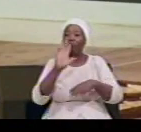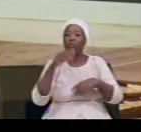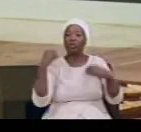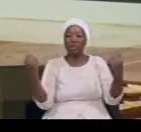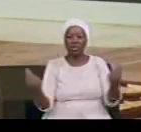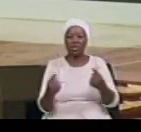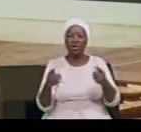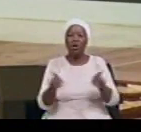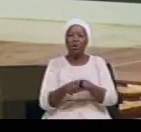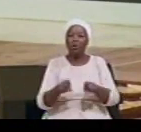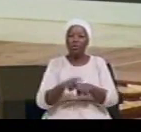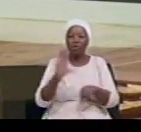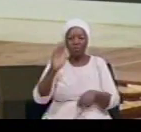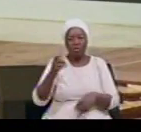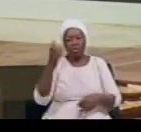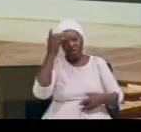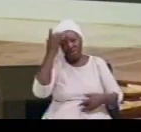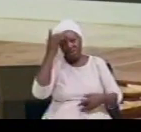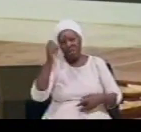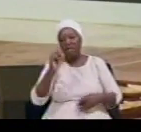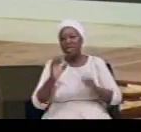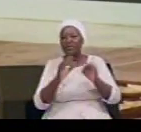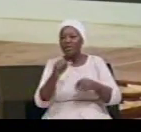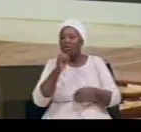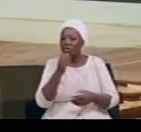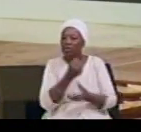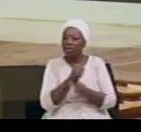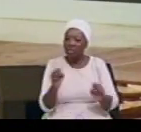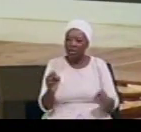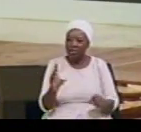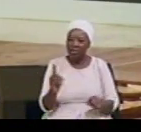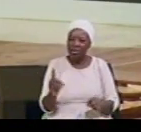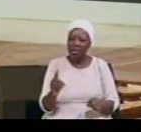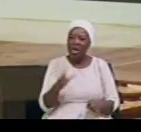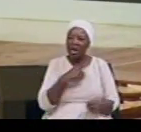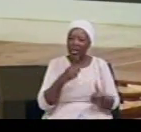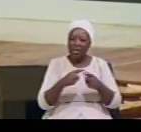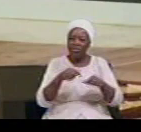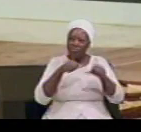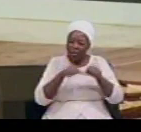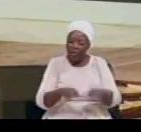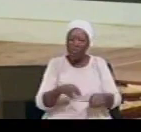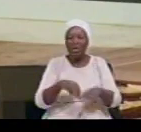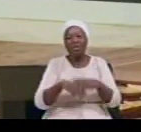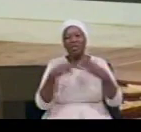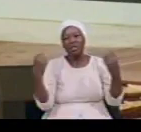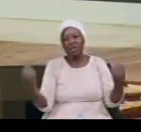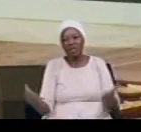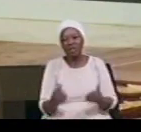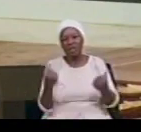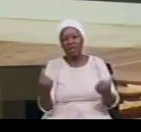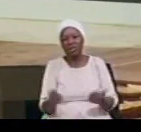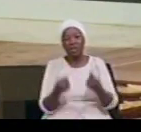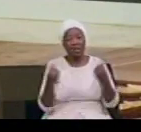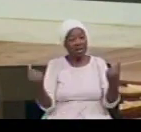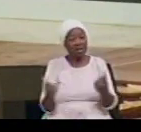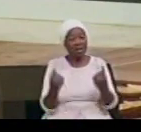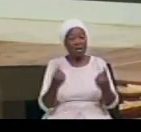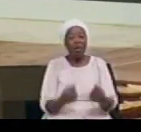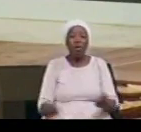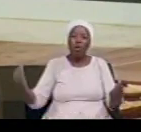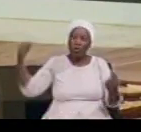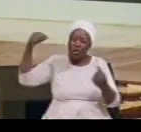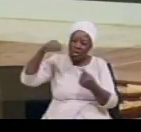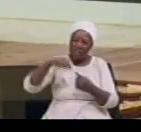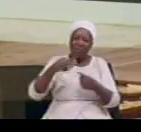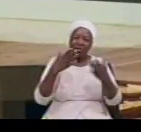sicknesses. If you are not saved, if you remain in sin until death, what will you tell